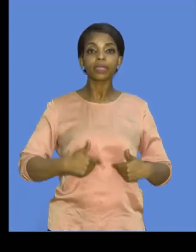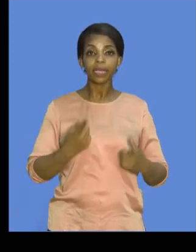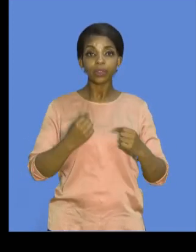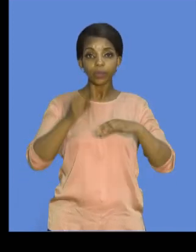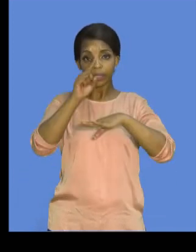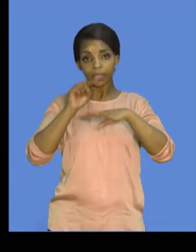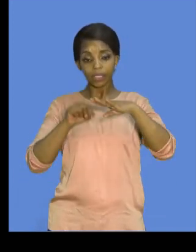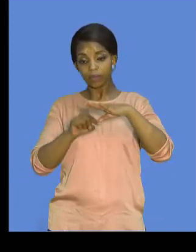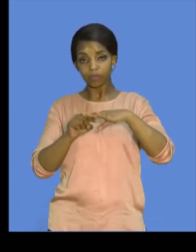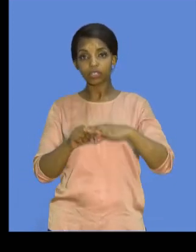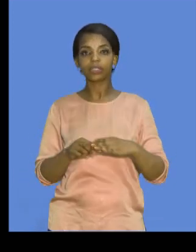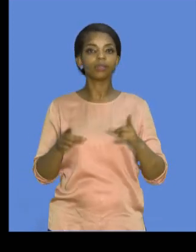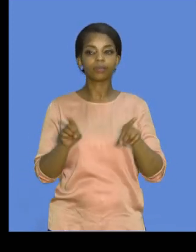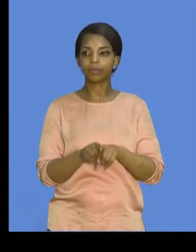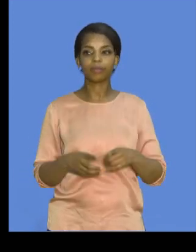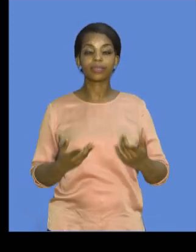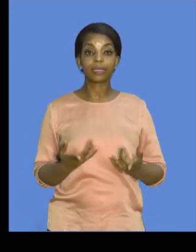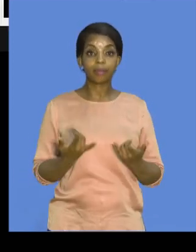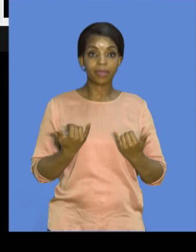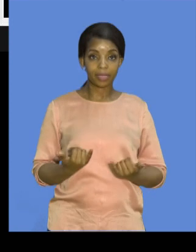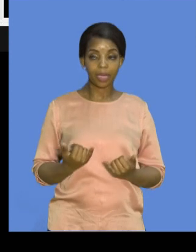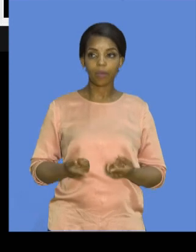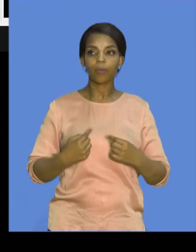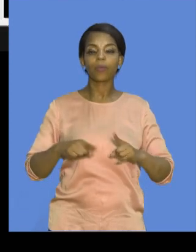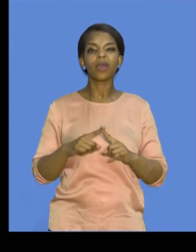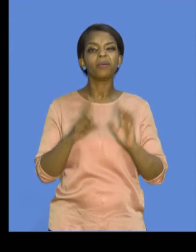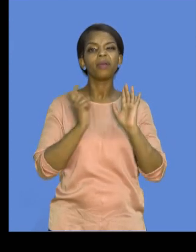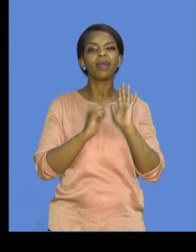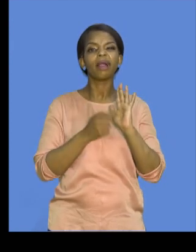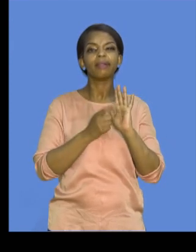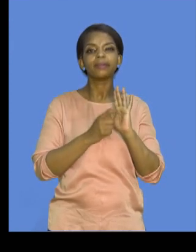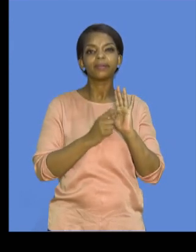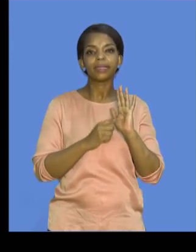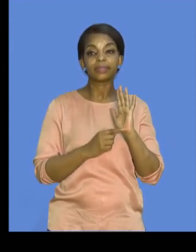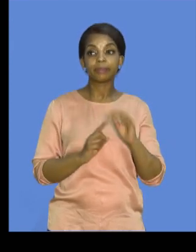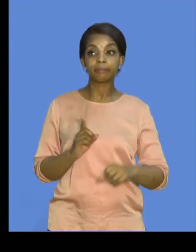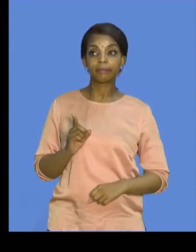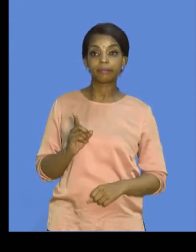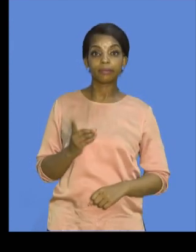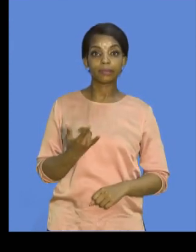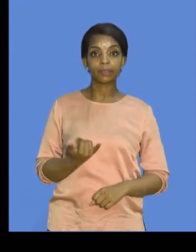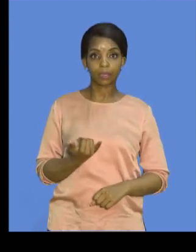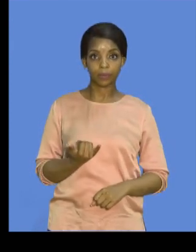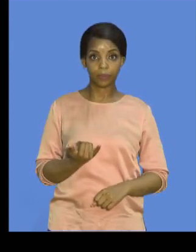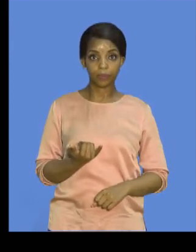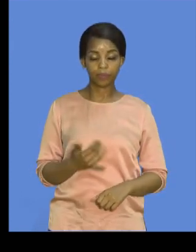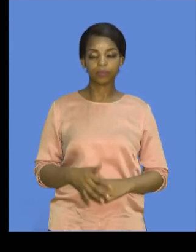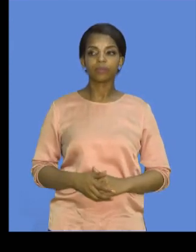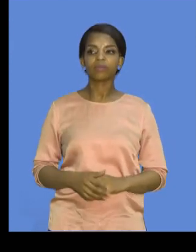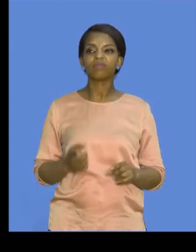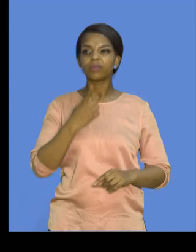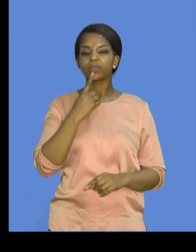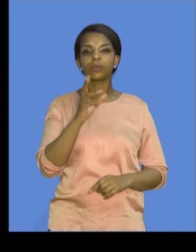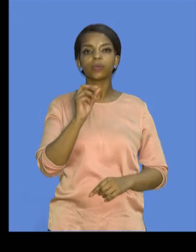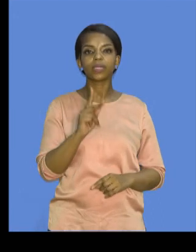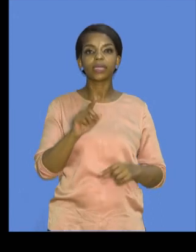must actually be the same. So if we go to our calculator, we would actually get to a point where we say, okay, that's